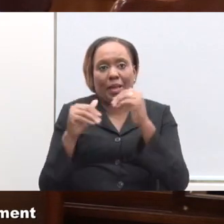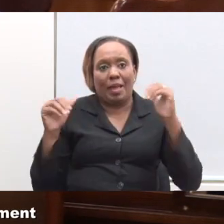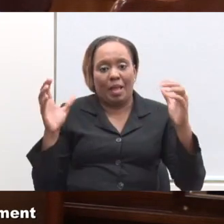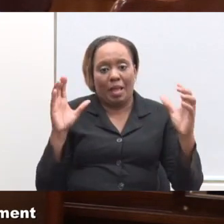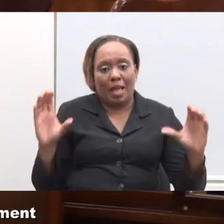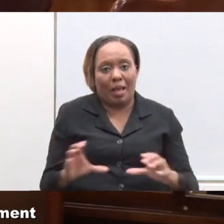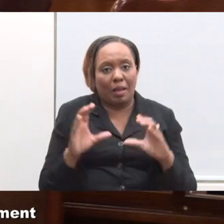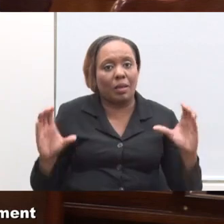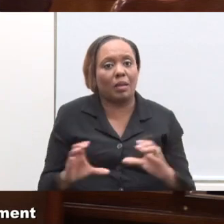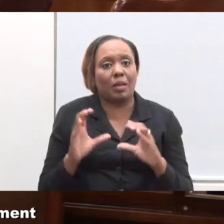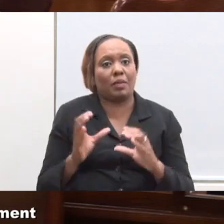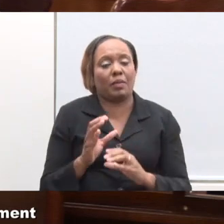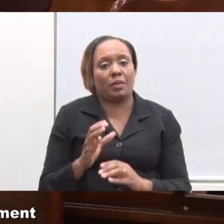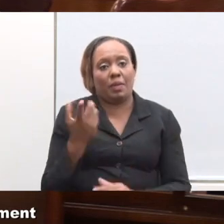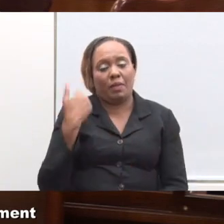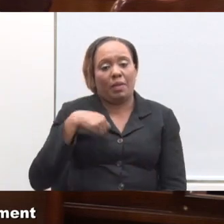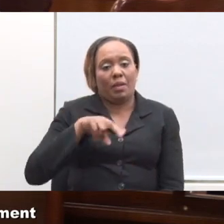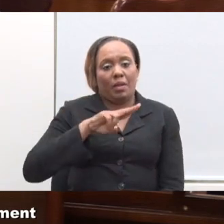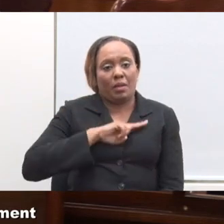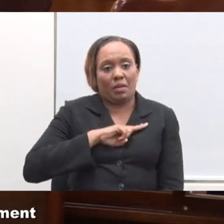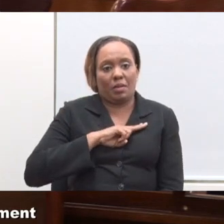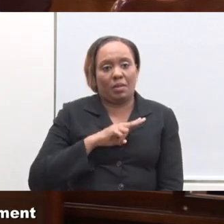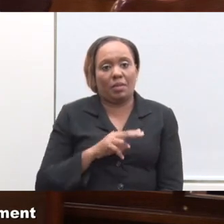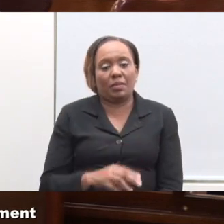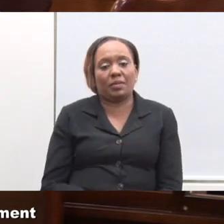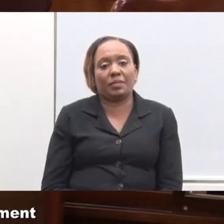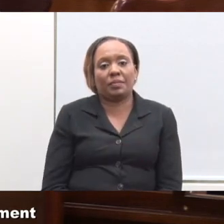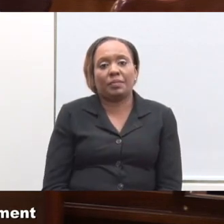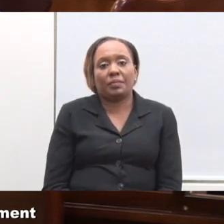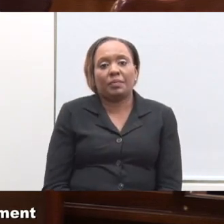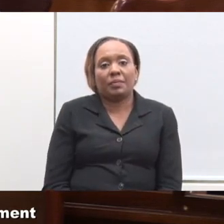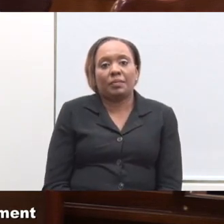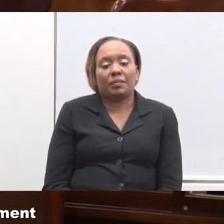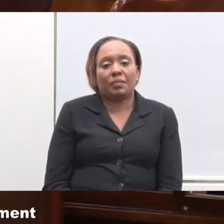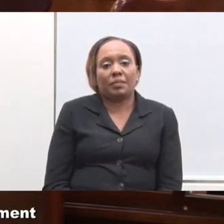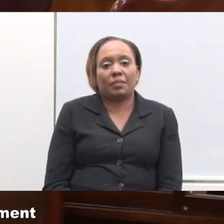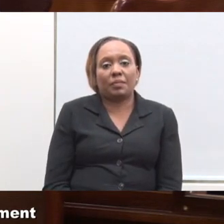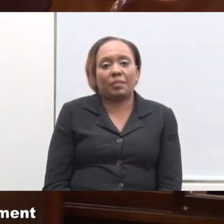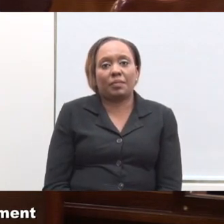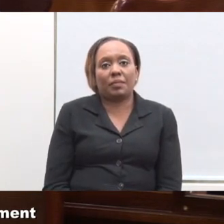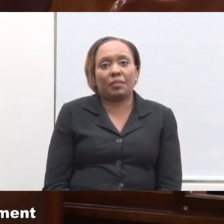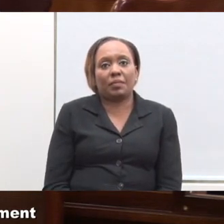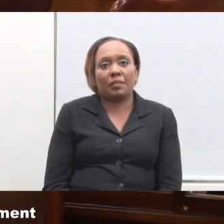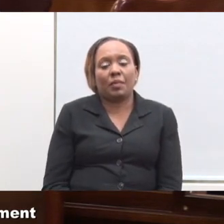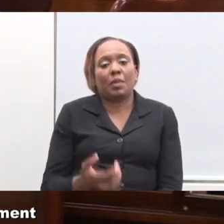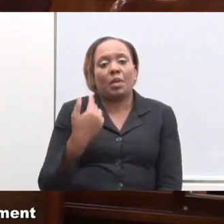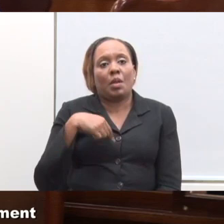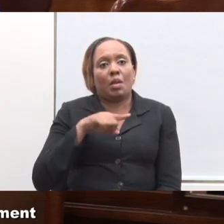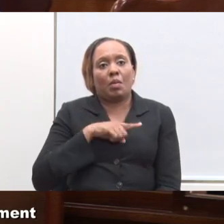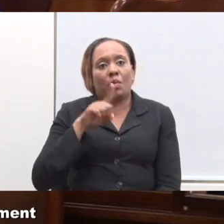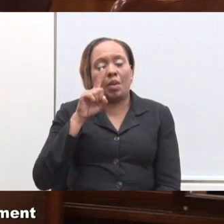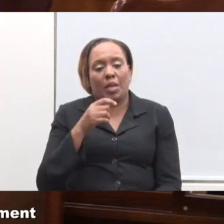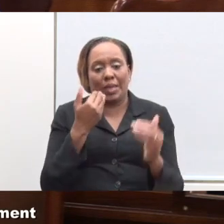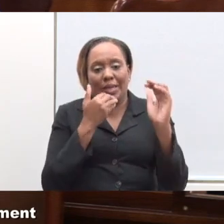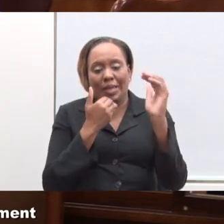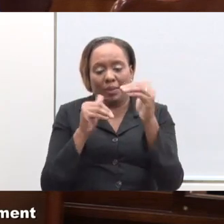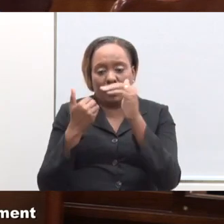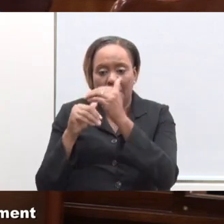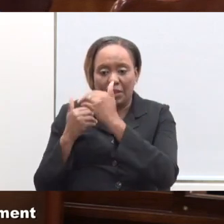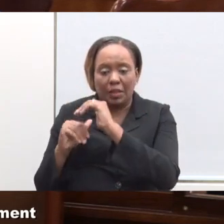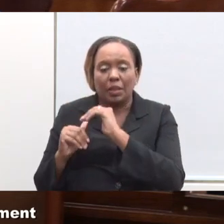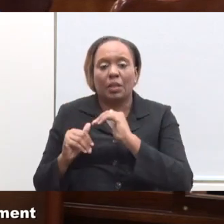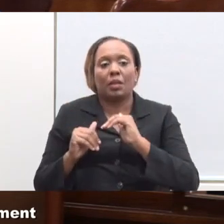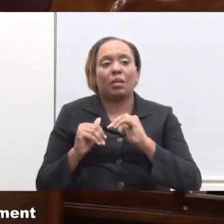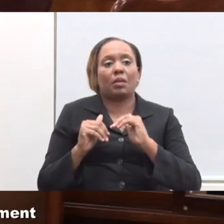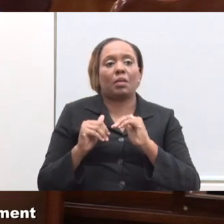of time in this country, in order to, what they say, to flatten the curve, in order to be able to